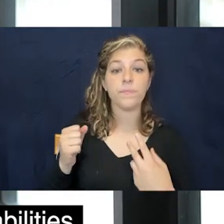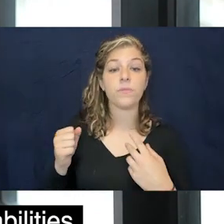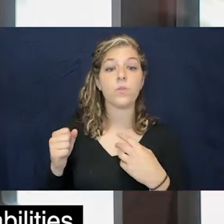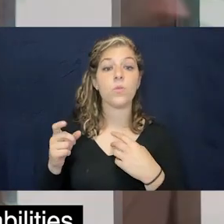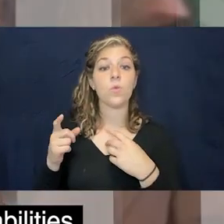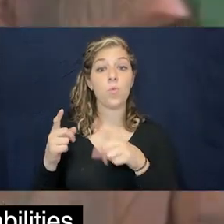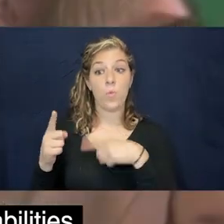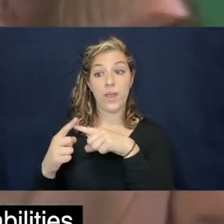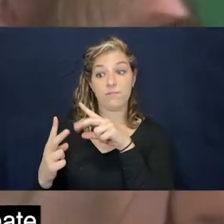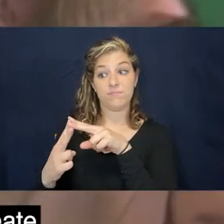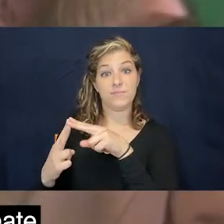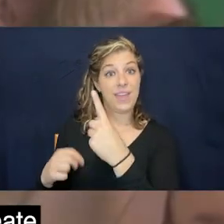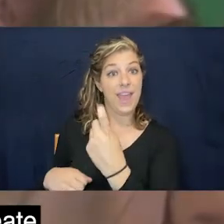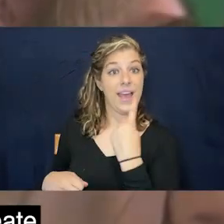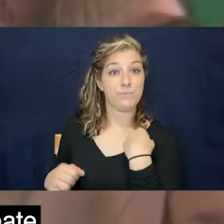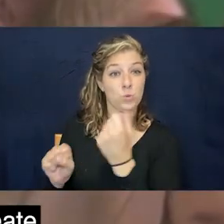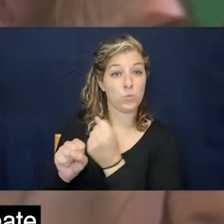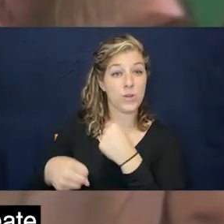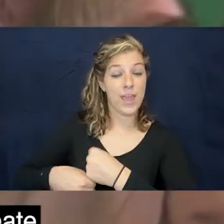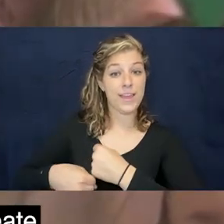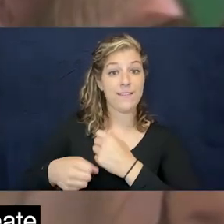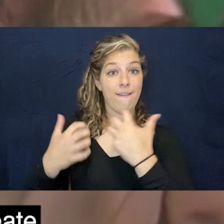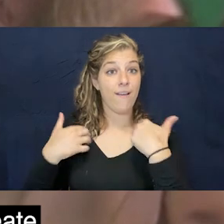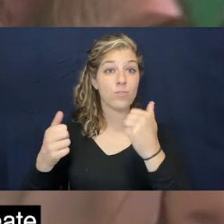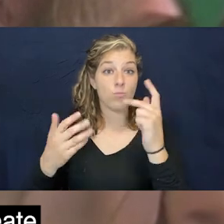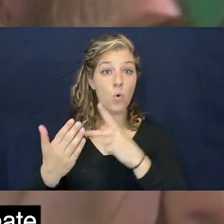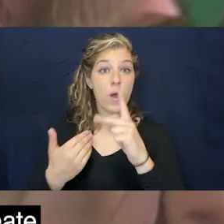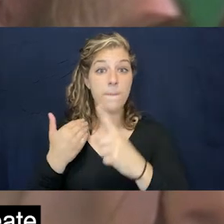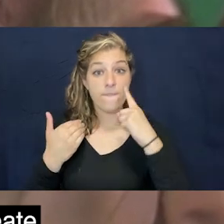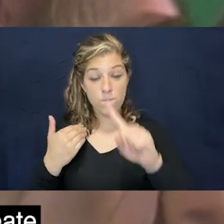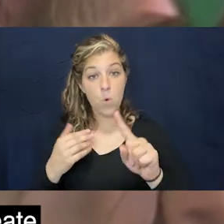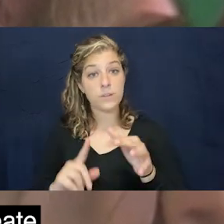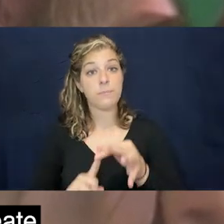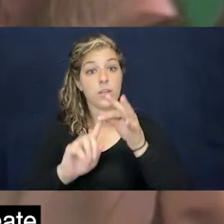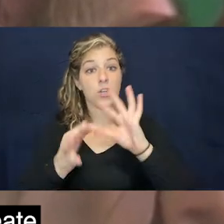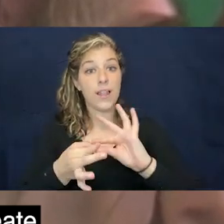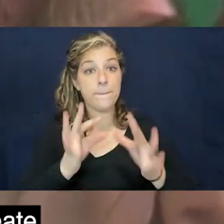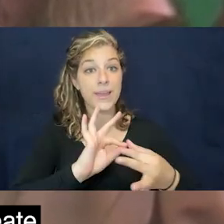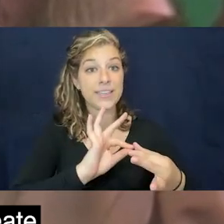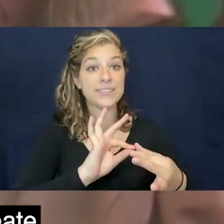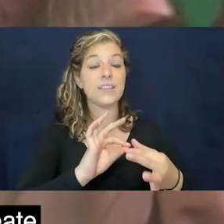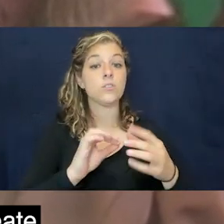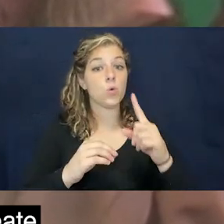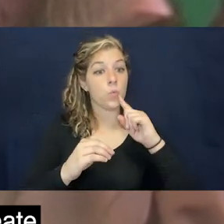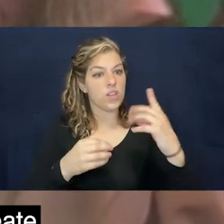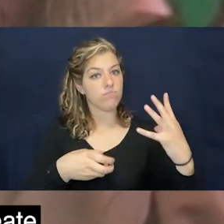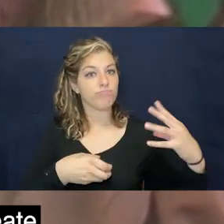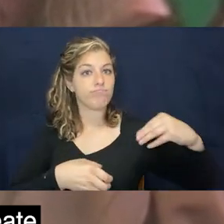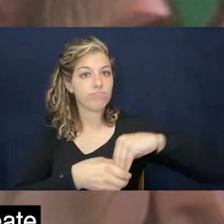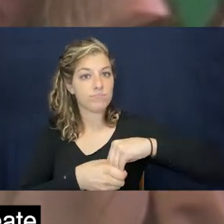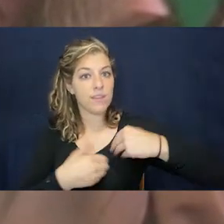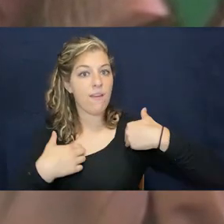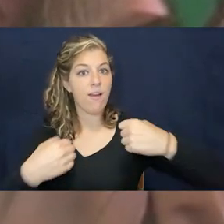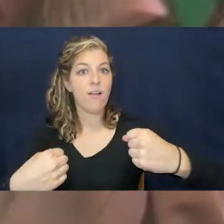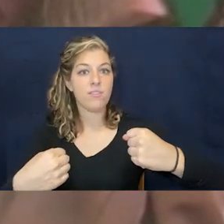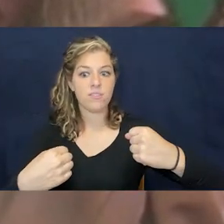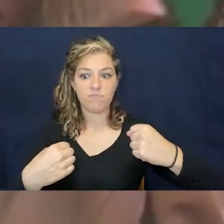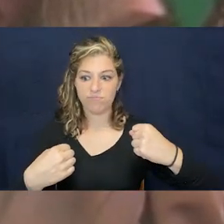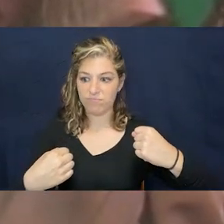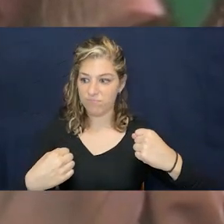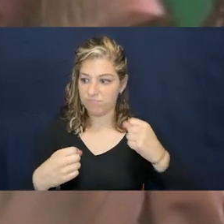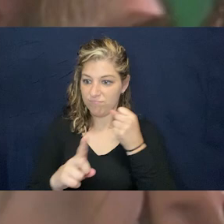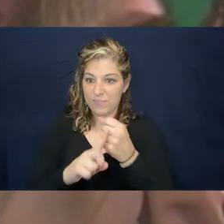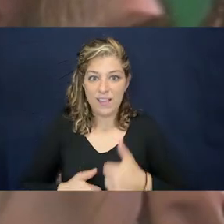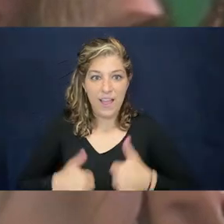disabilities, both children and adults. When Eunice Kennedy Shriver asked me to create a health program for Special Olympics and to